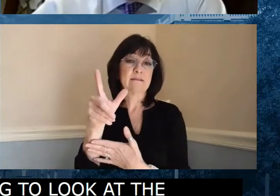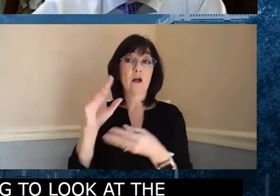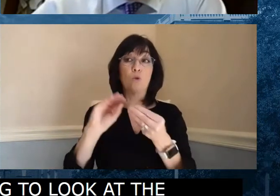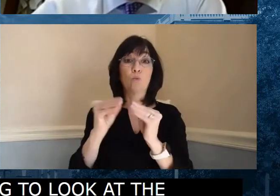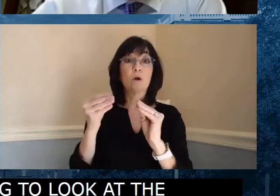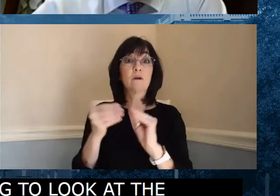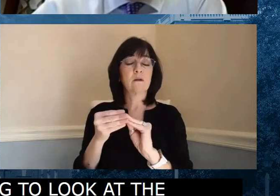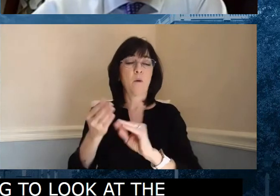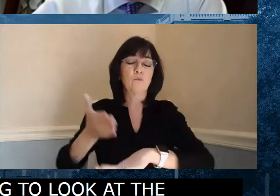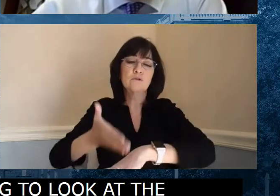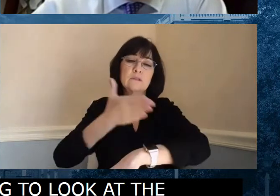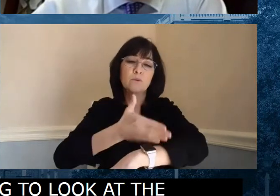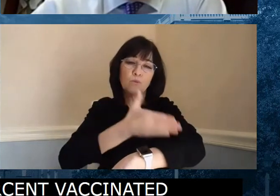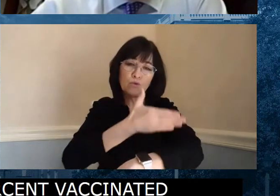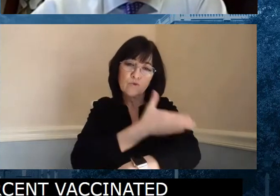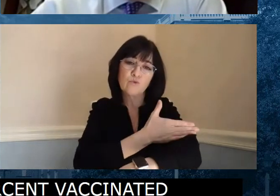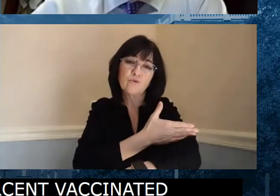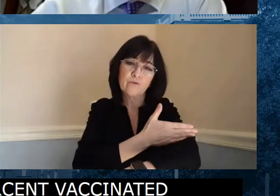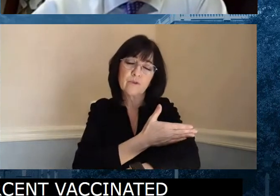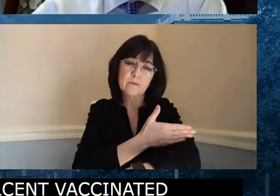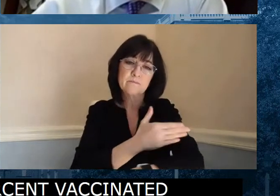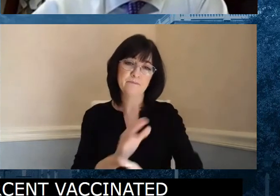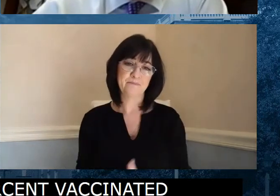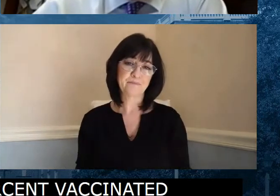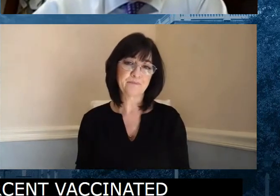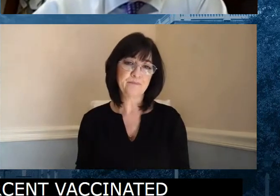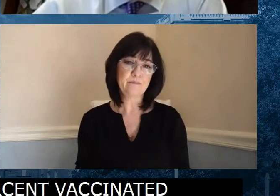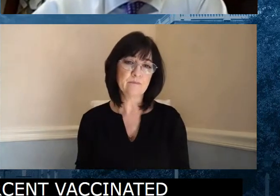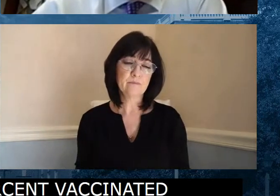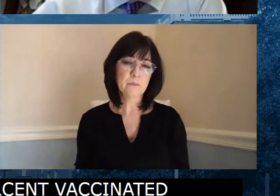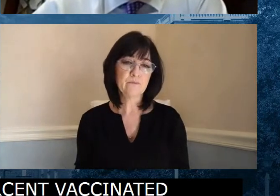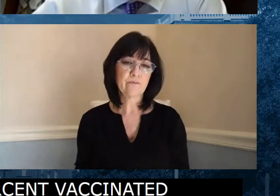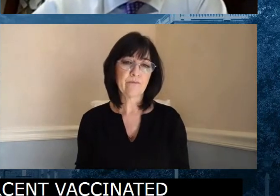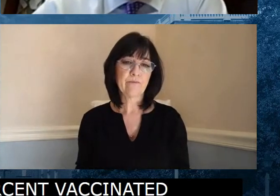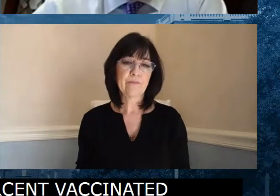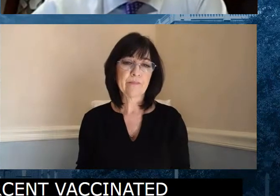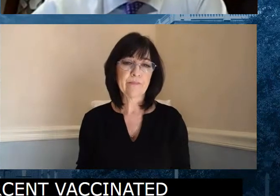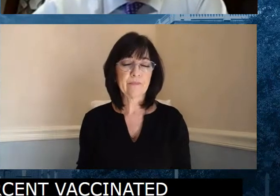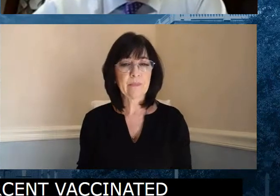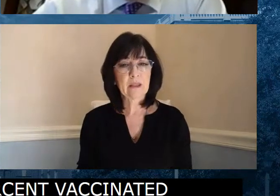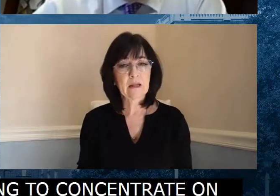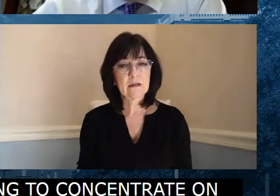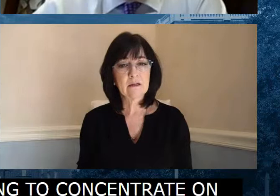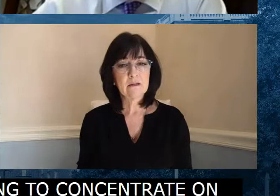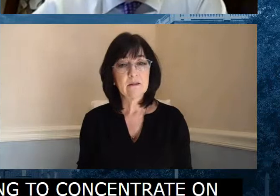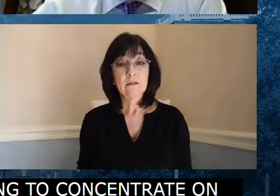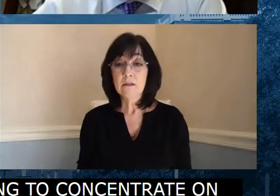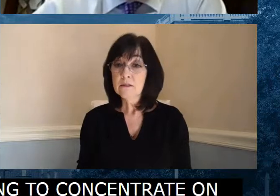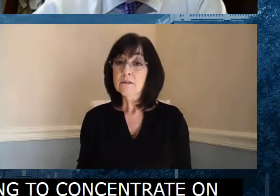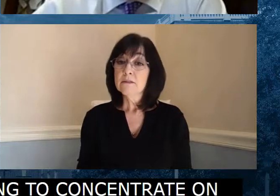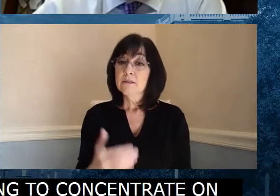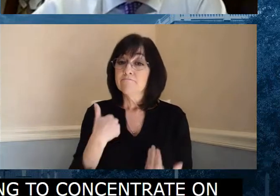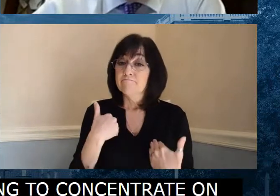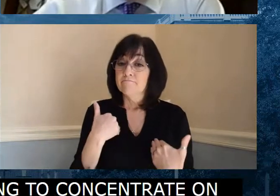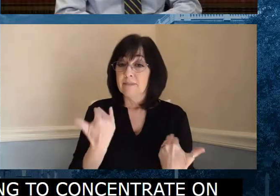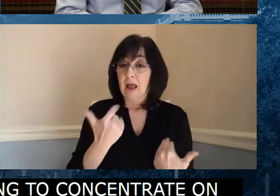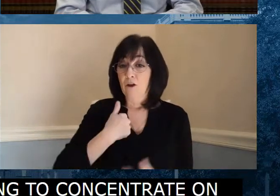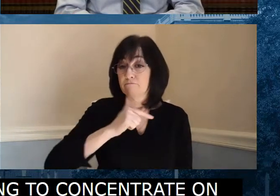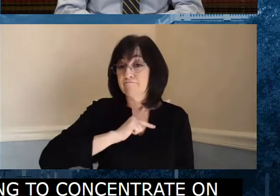sure we're getting the most bang for our buck when we have set up a public event somewhere. So with that, Governor, I'm going to turn it back over to